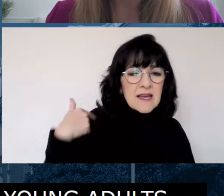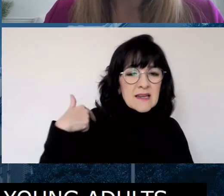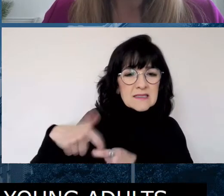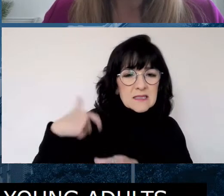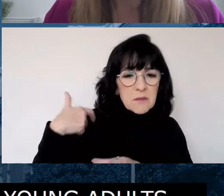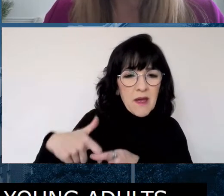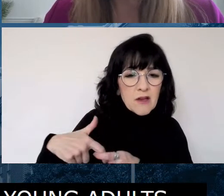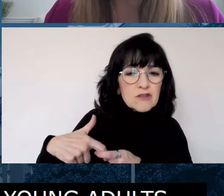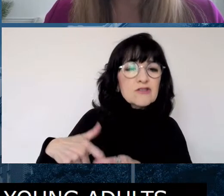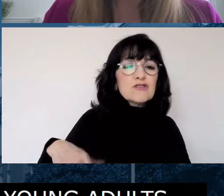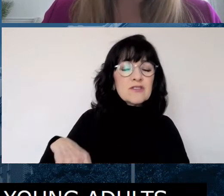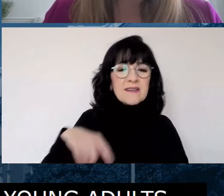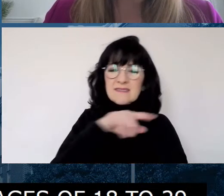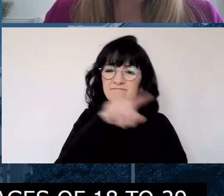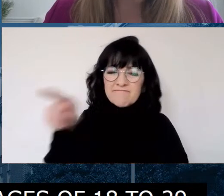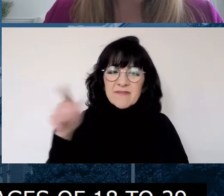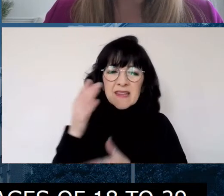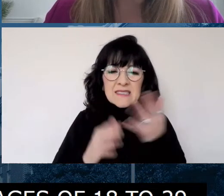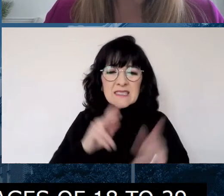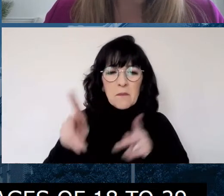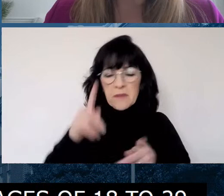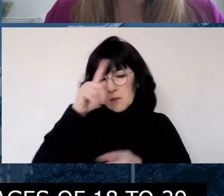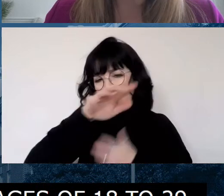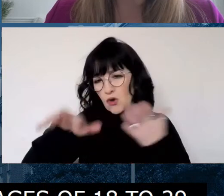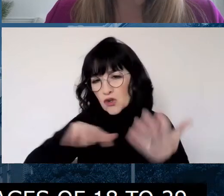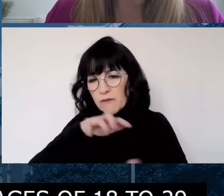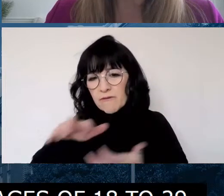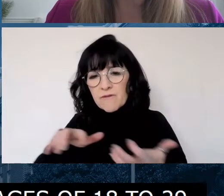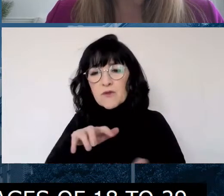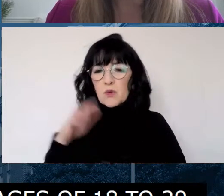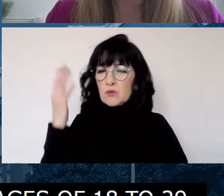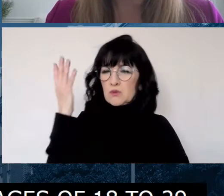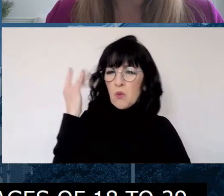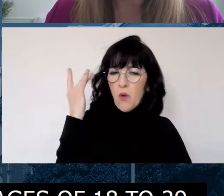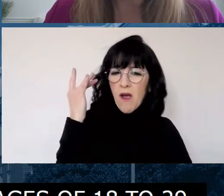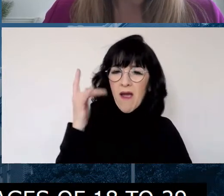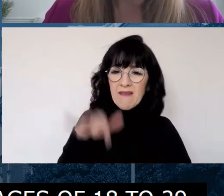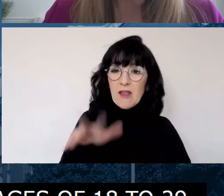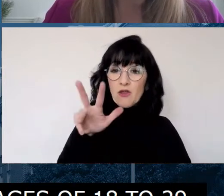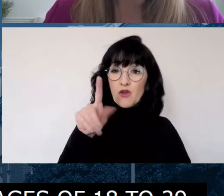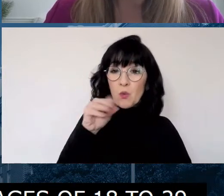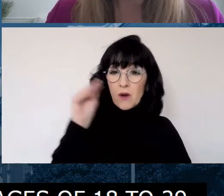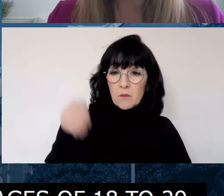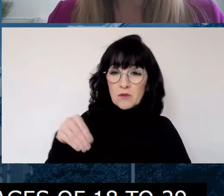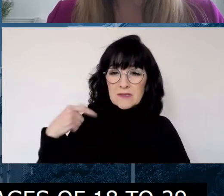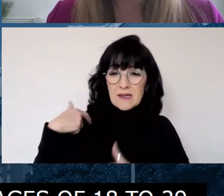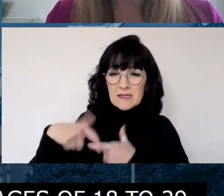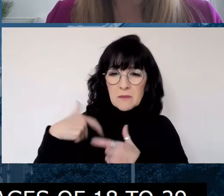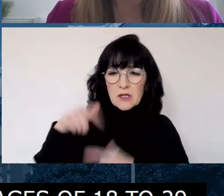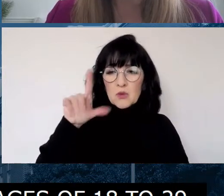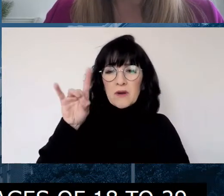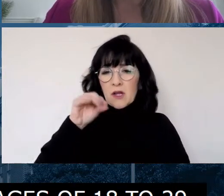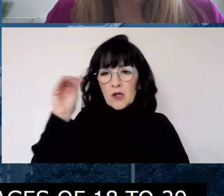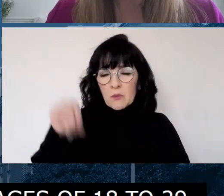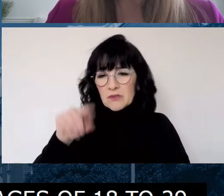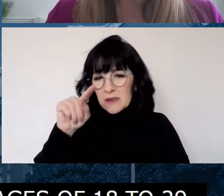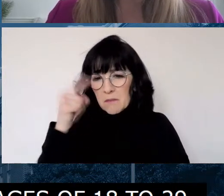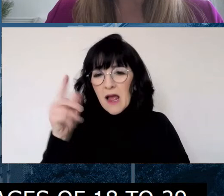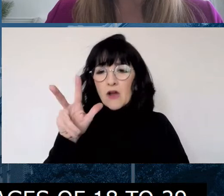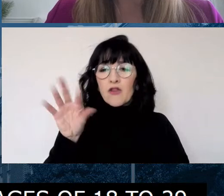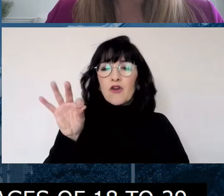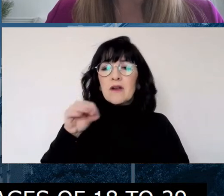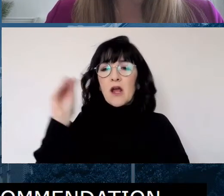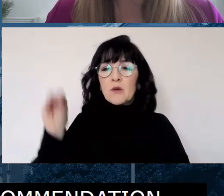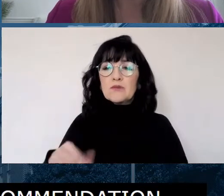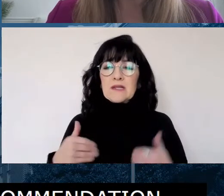recommendations. Digging into this more deeply in a Northeast state, they found that the